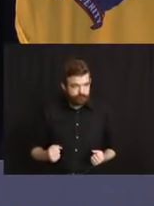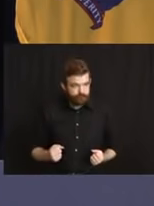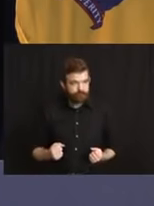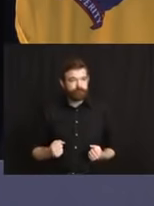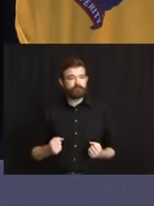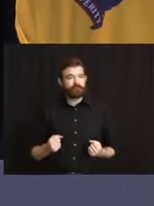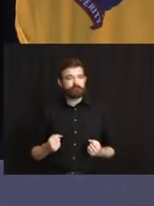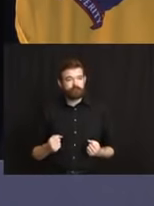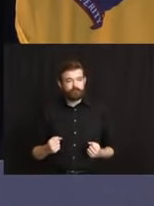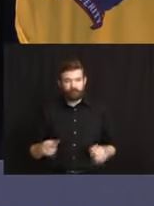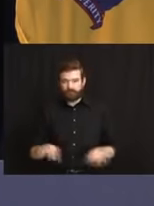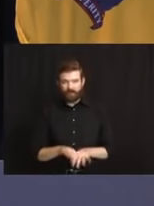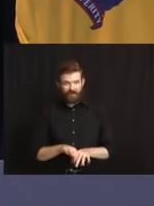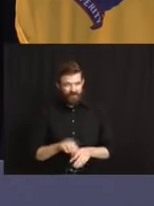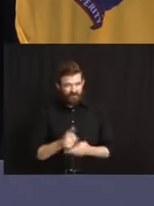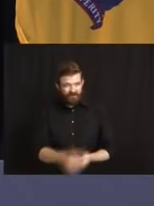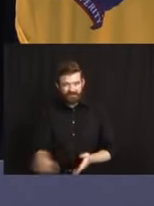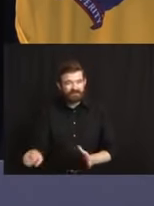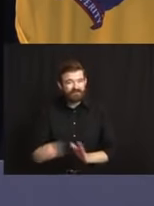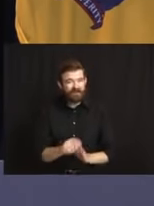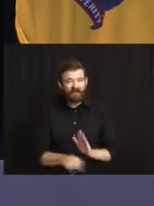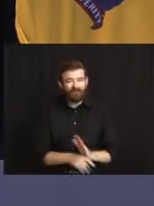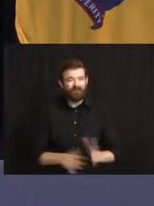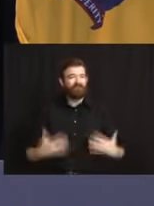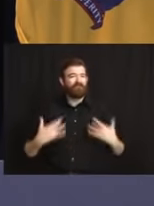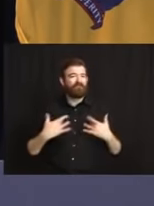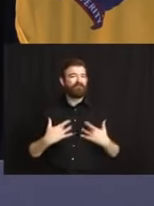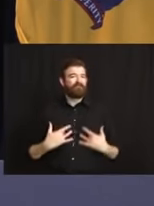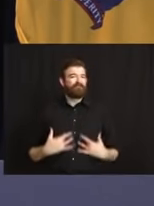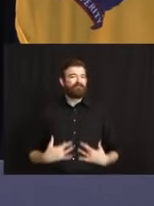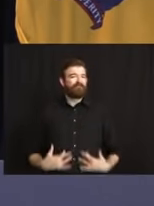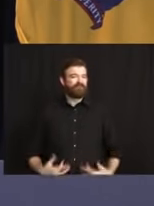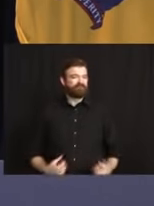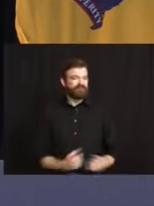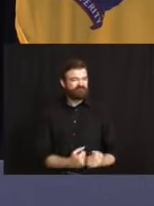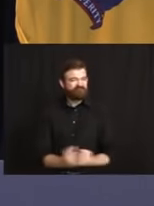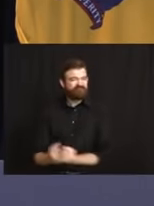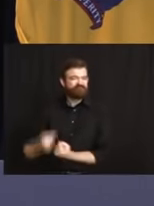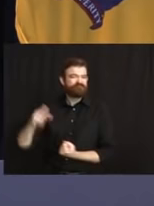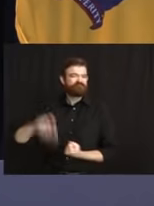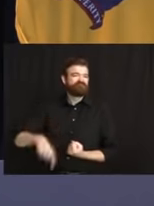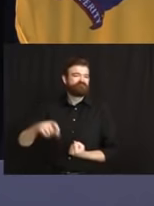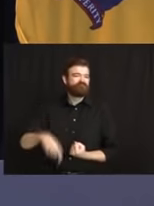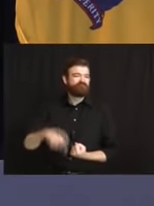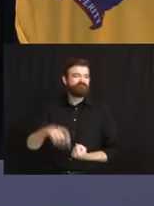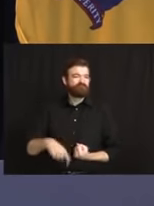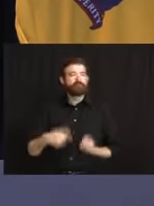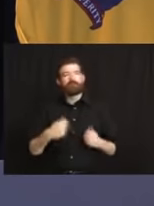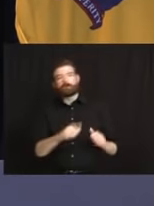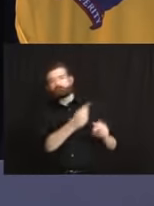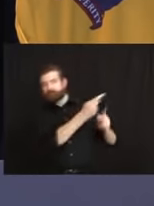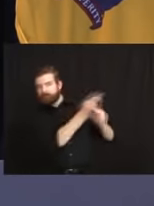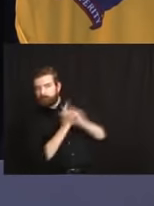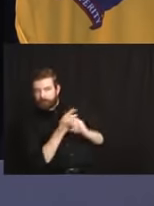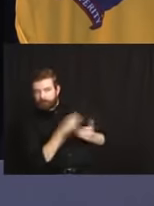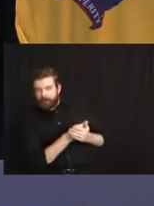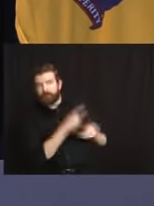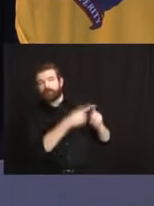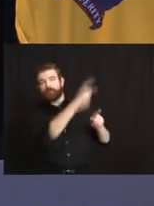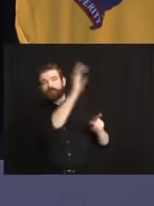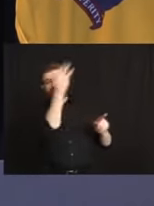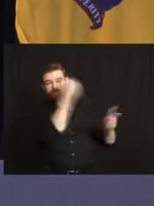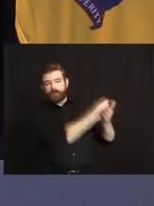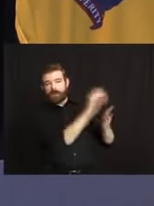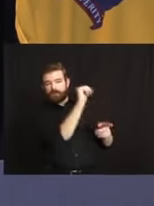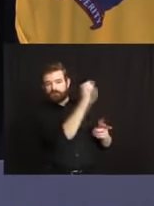joy, period. So getting the ability to borrow, to get the federal cash assistance, to consider revenues that we may need, we need an